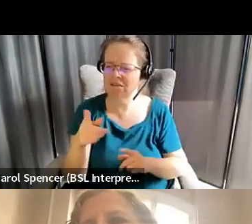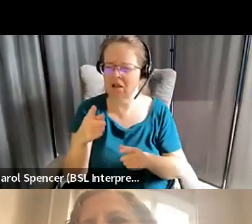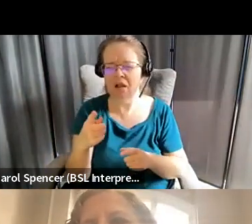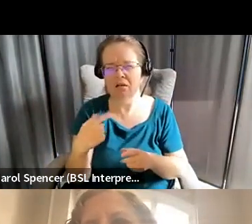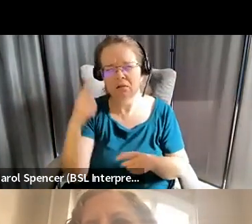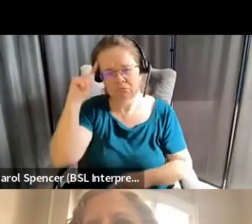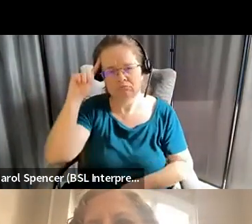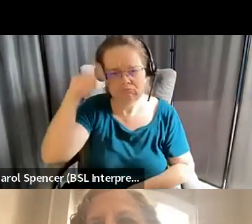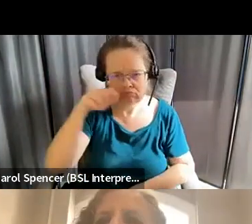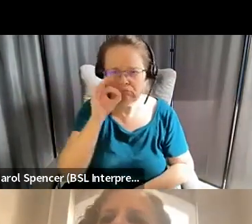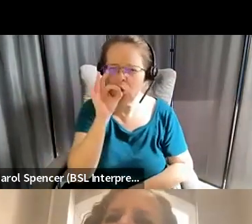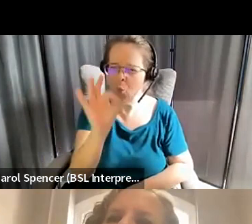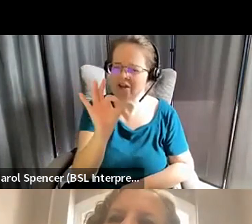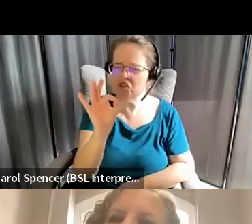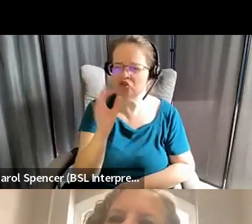question, potentially.